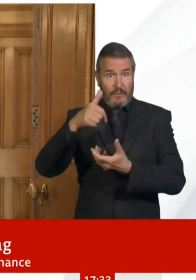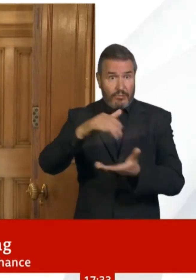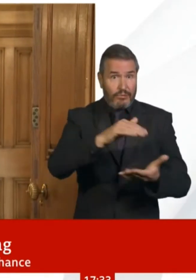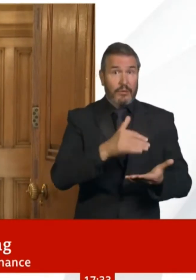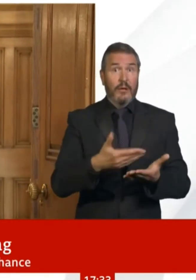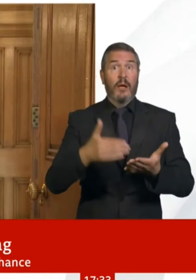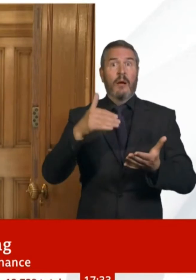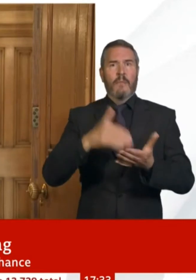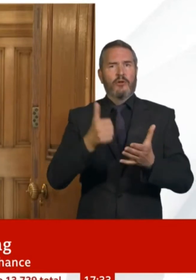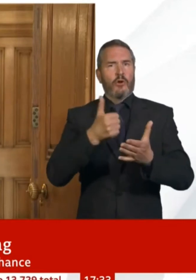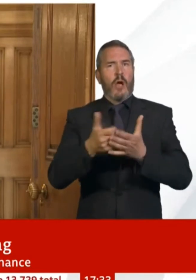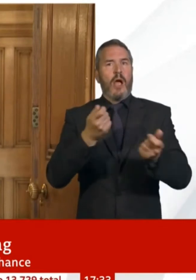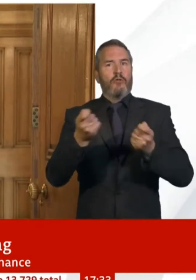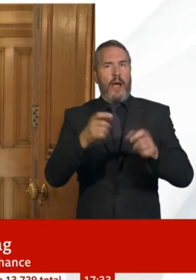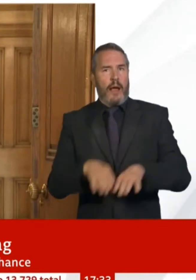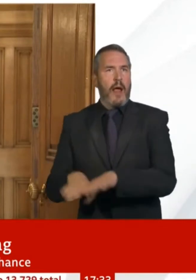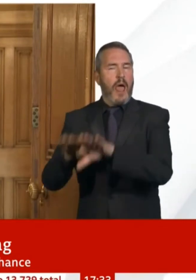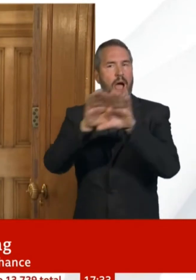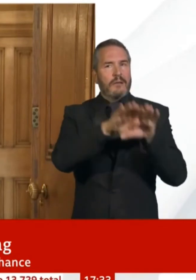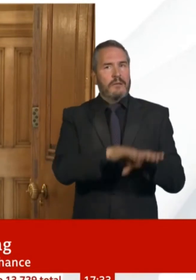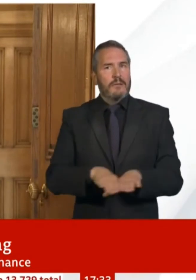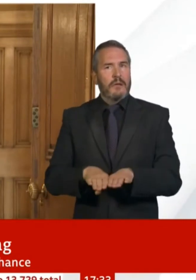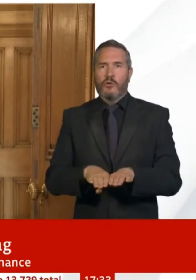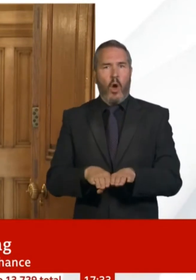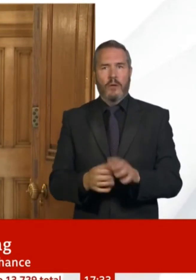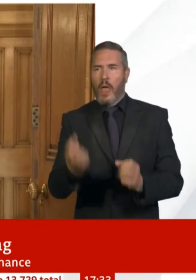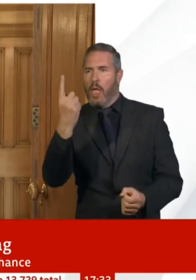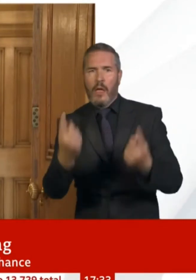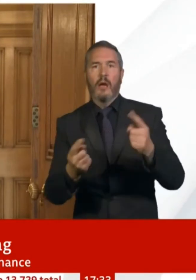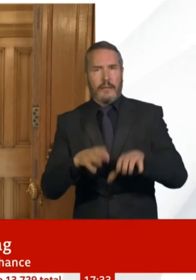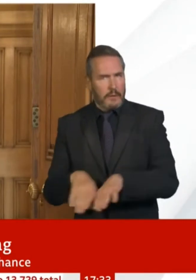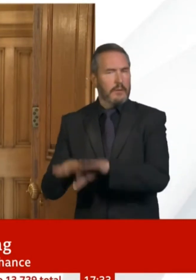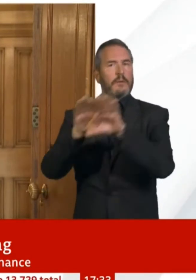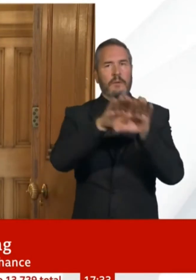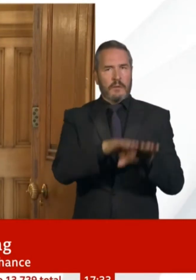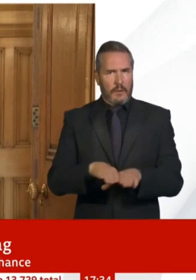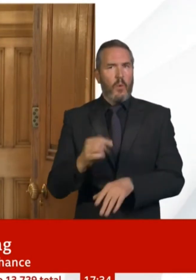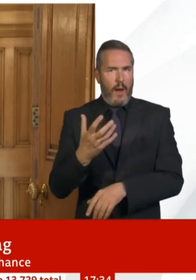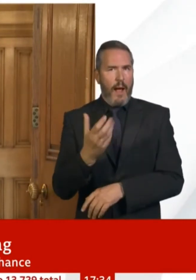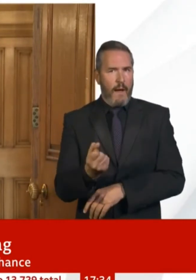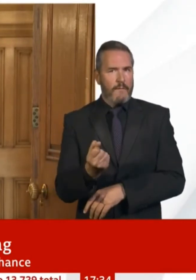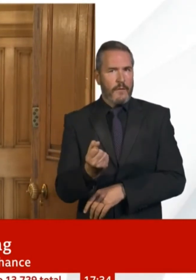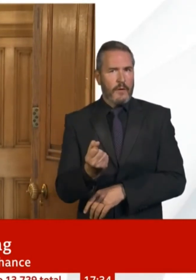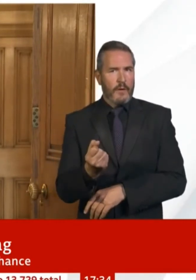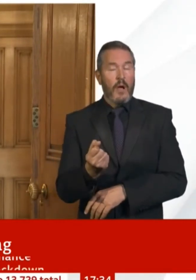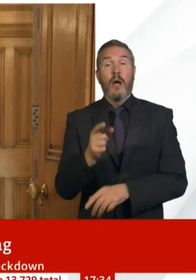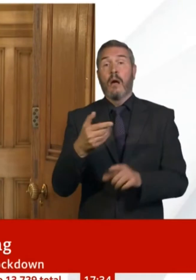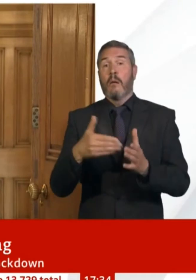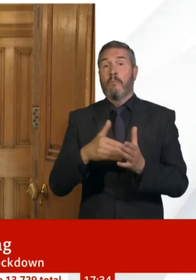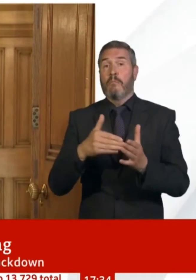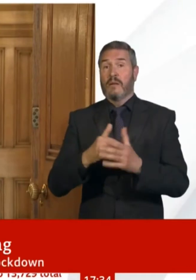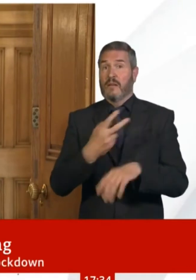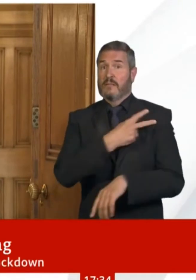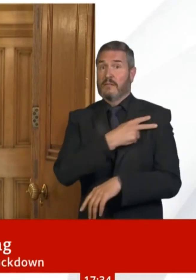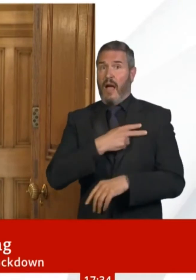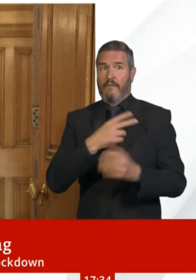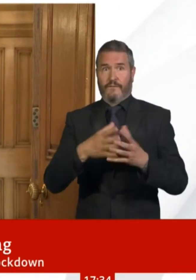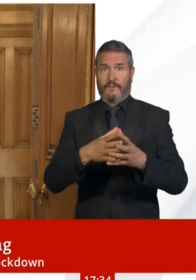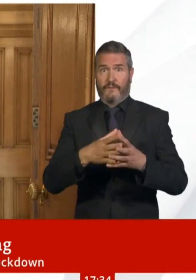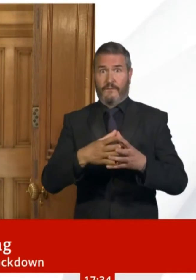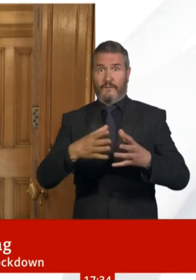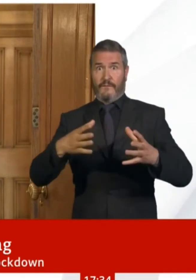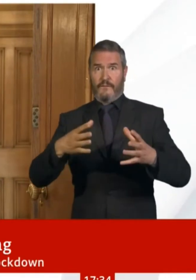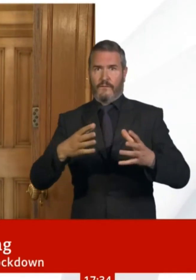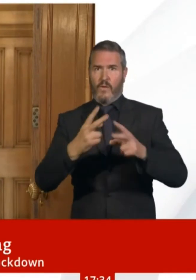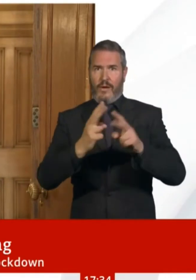service, which will regularise and expedite the distribution more generally. We've got the plan to expand the workforce in